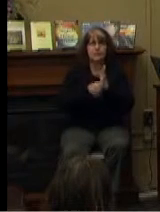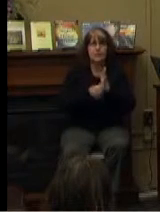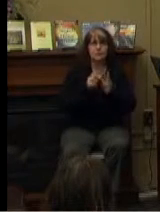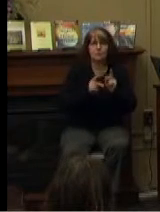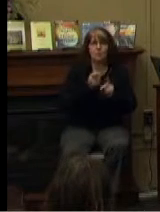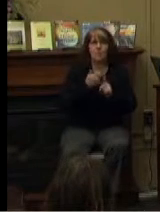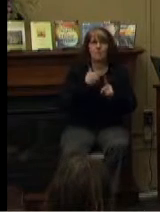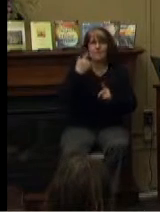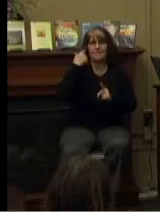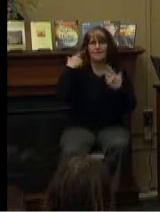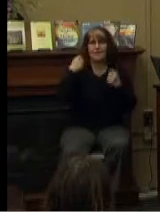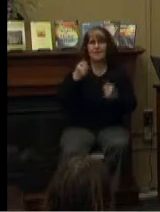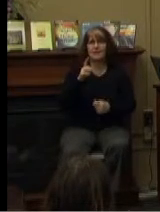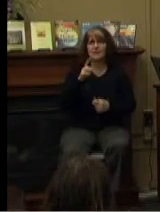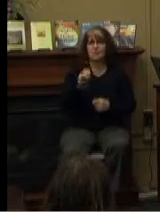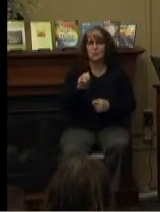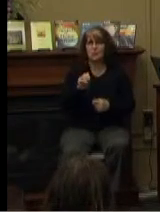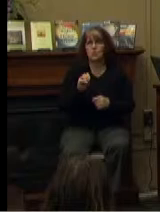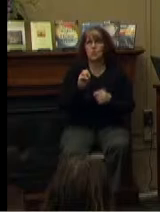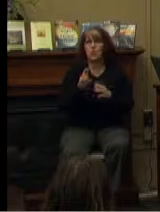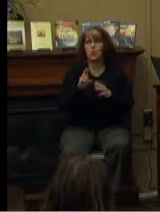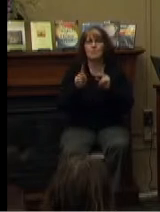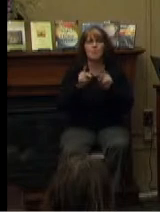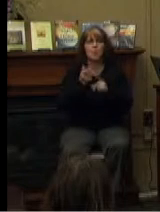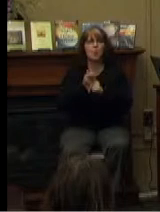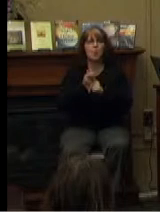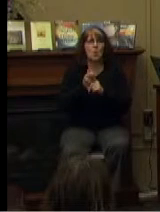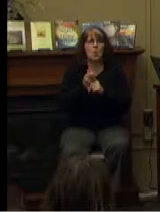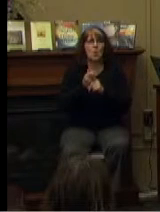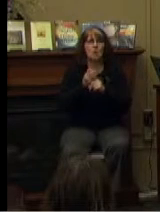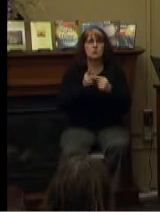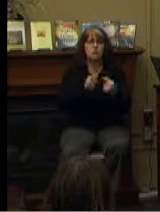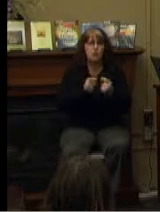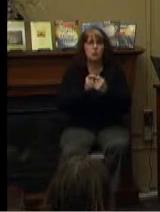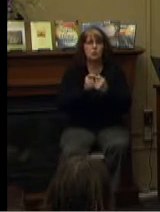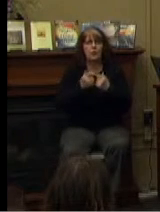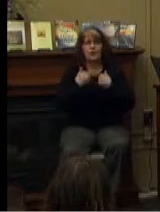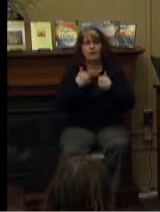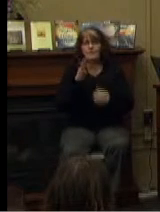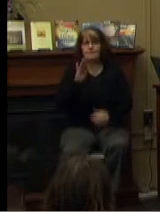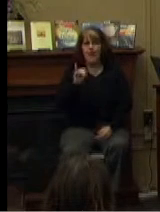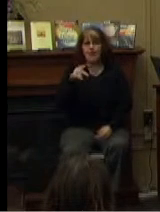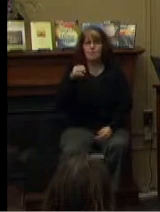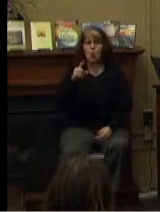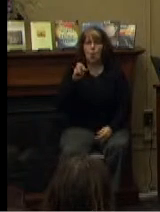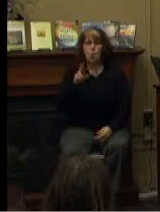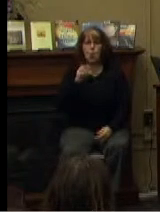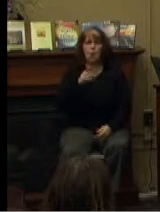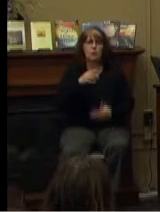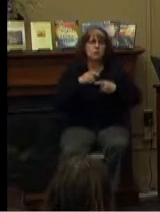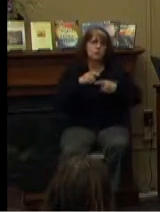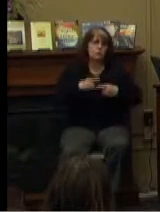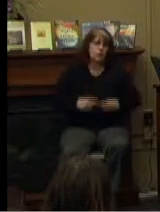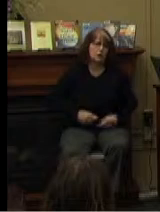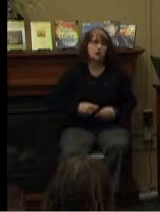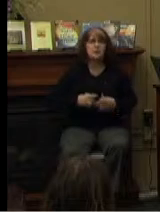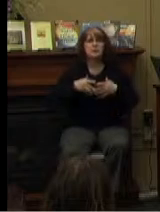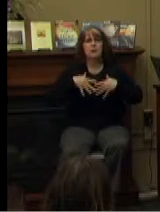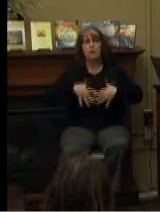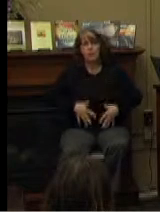particularly those who have struggled with like bipolar or depression or things like that, they're so skeptical